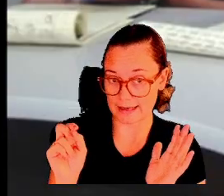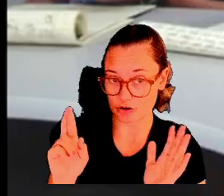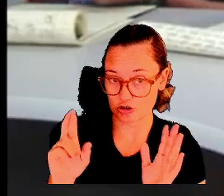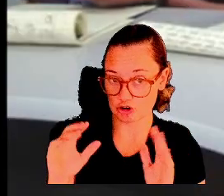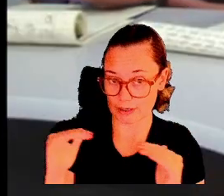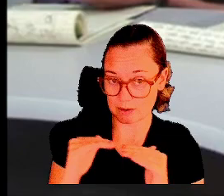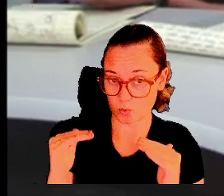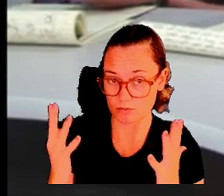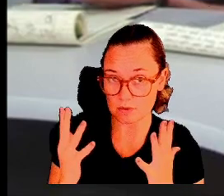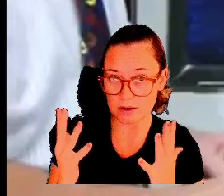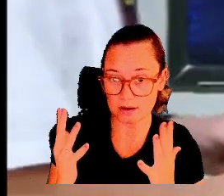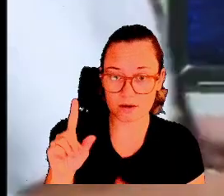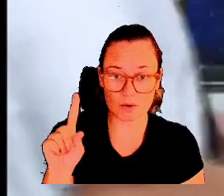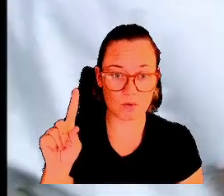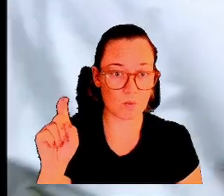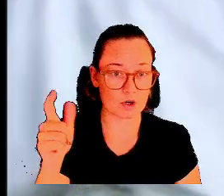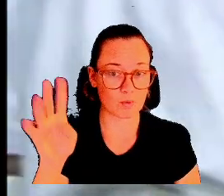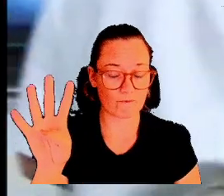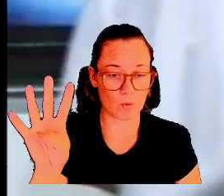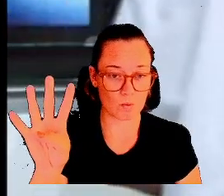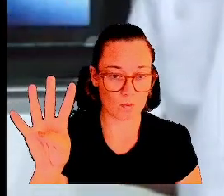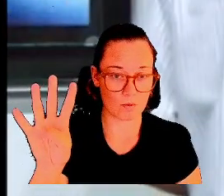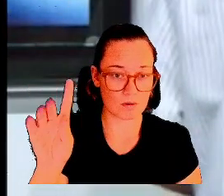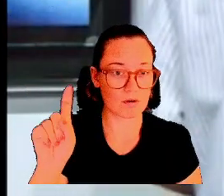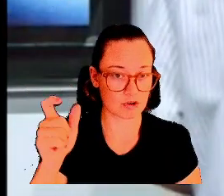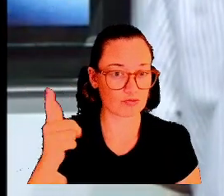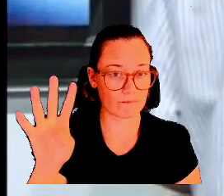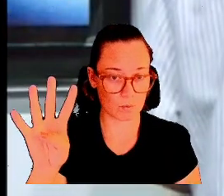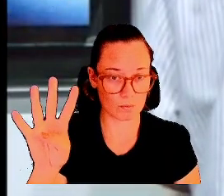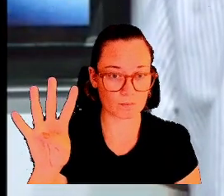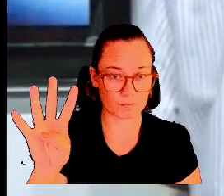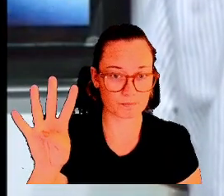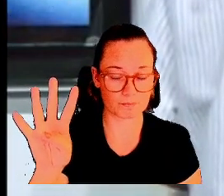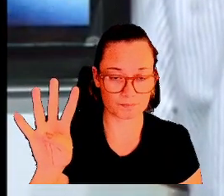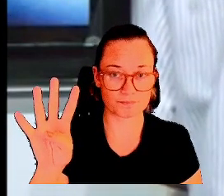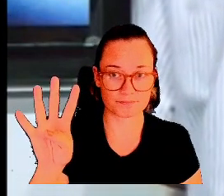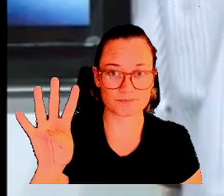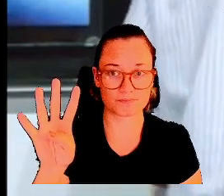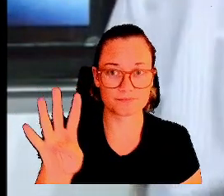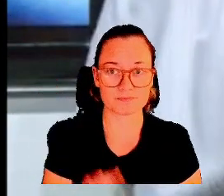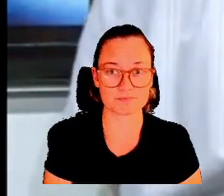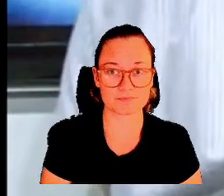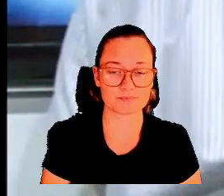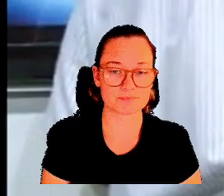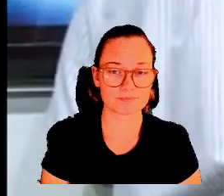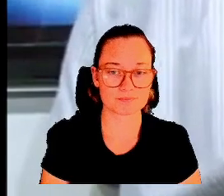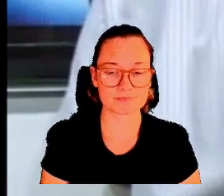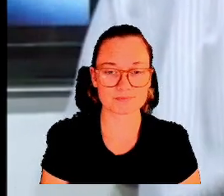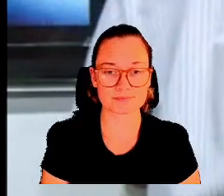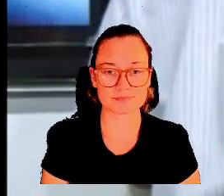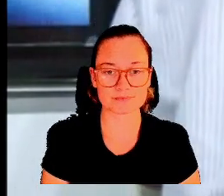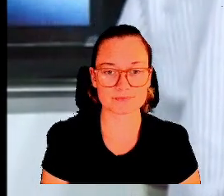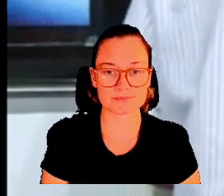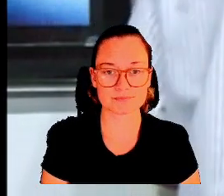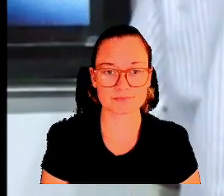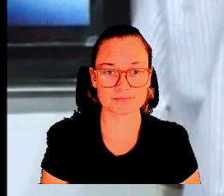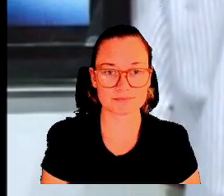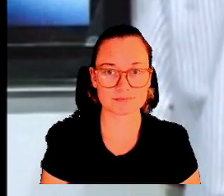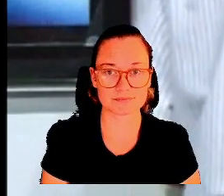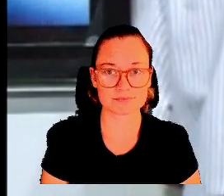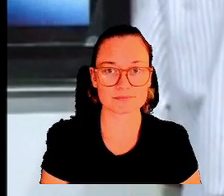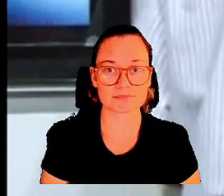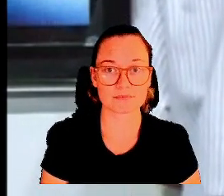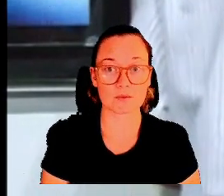what? 124. Okay, so these numbers add up to 124, and we said there